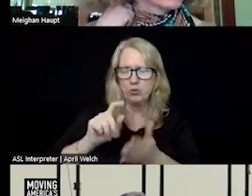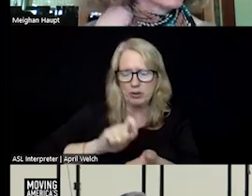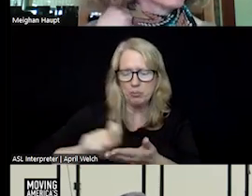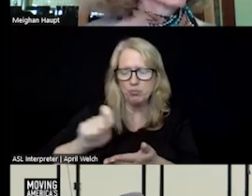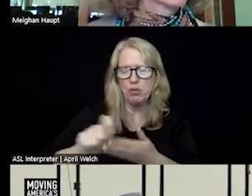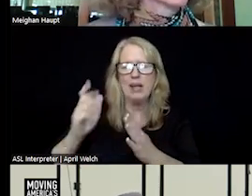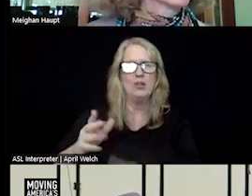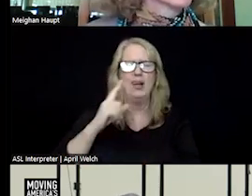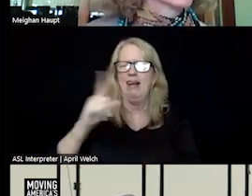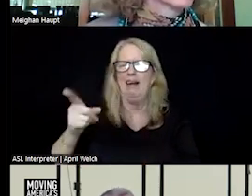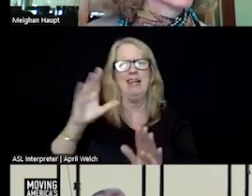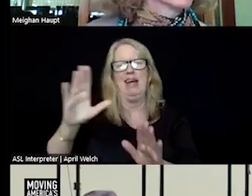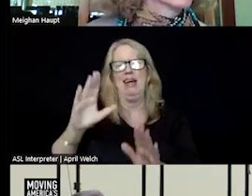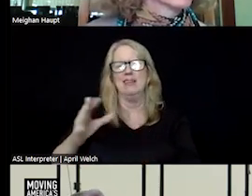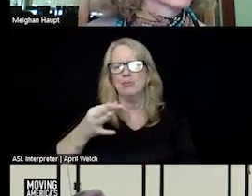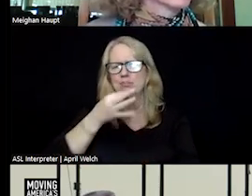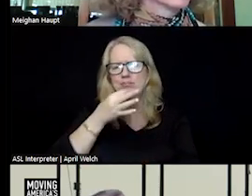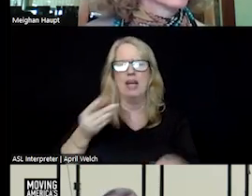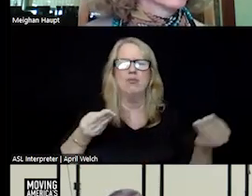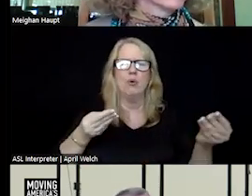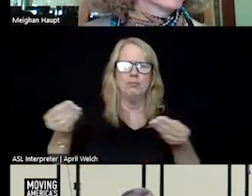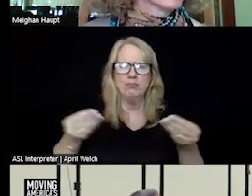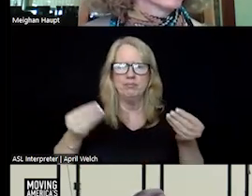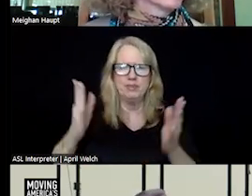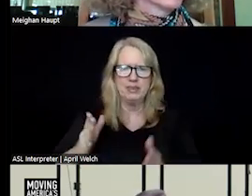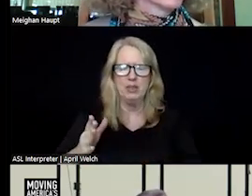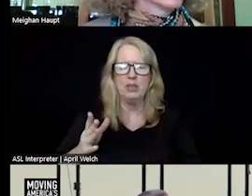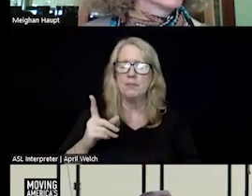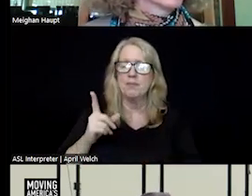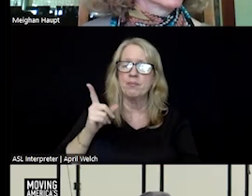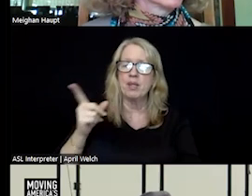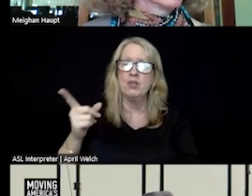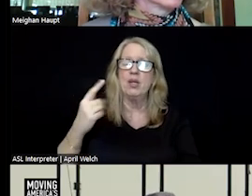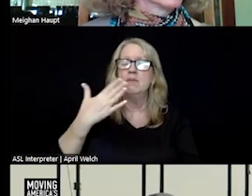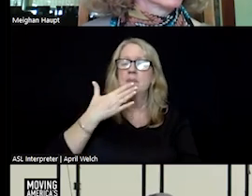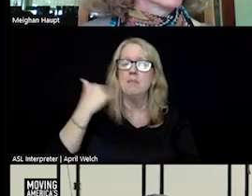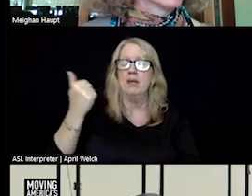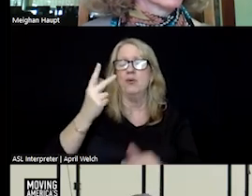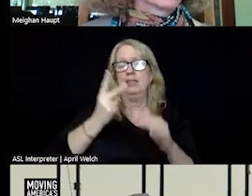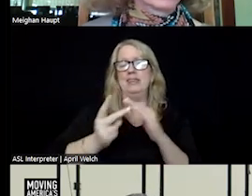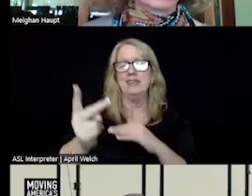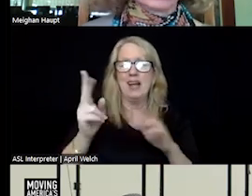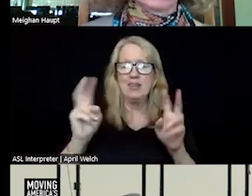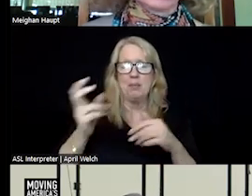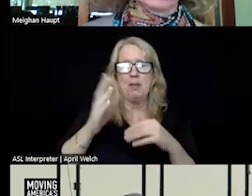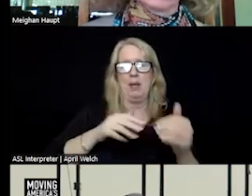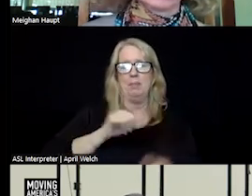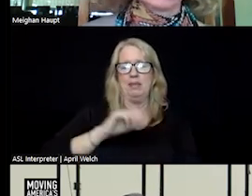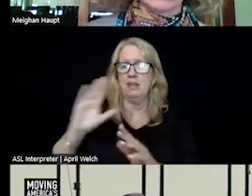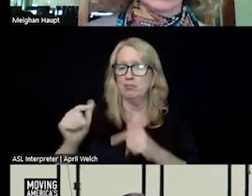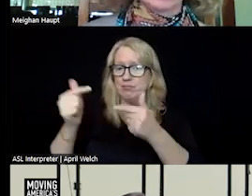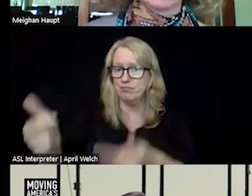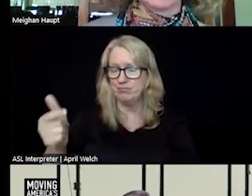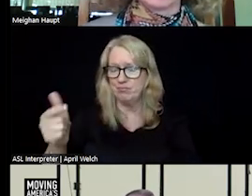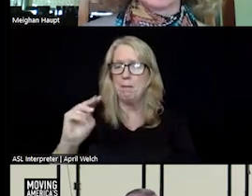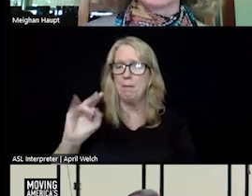an excellent master facilitator, but he has a better insight onto this subject than I. So Mike, take